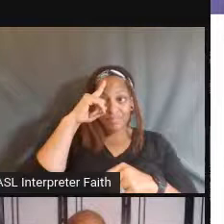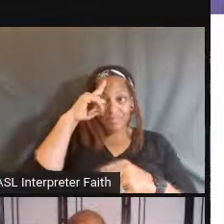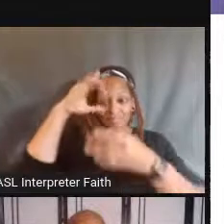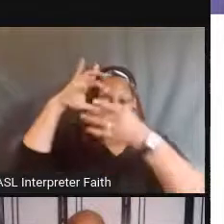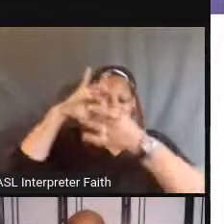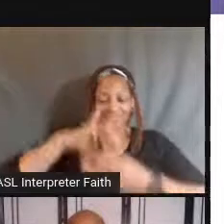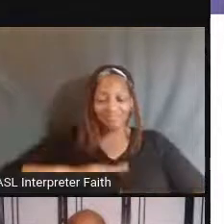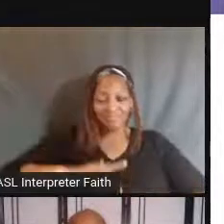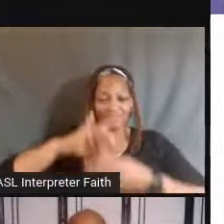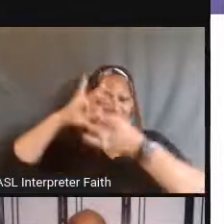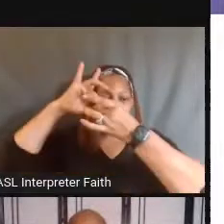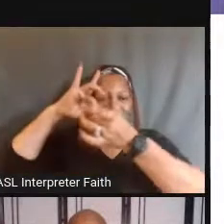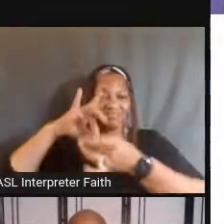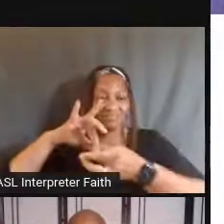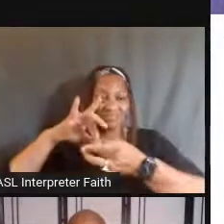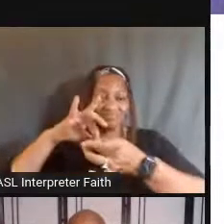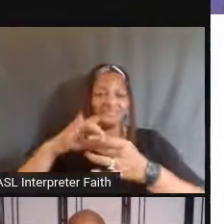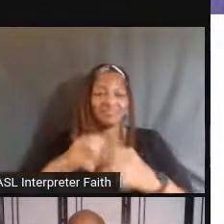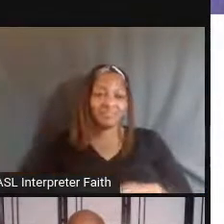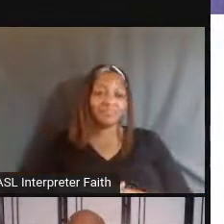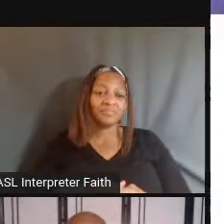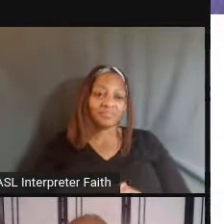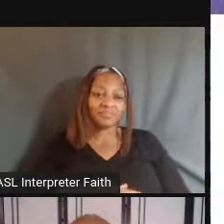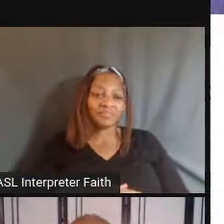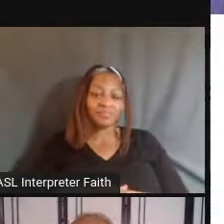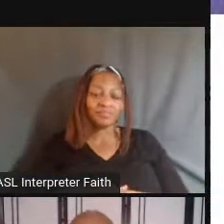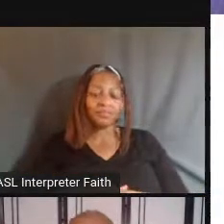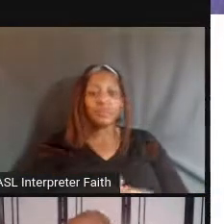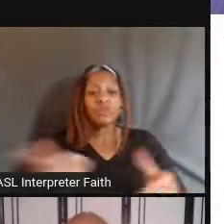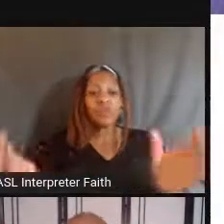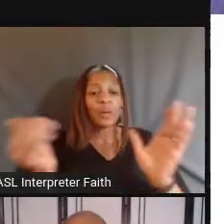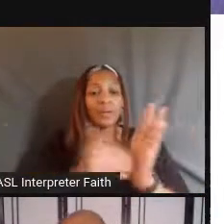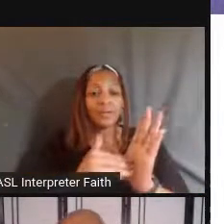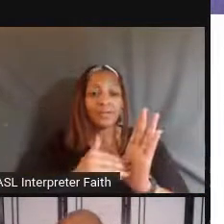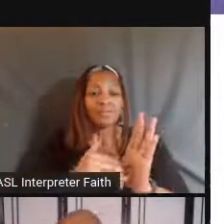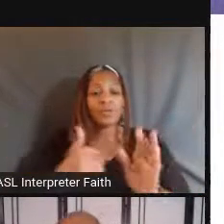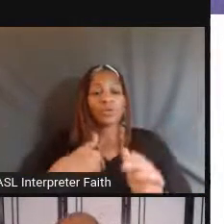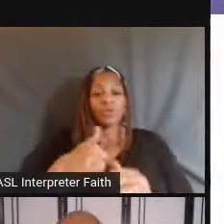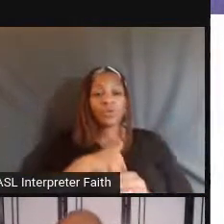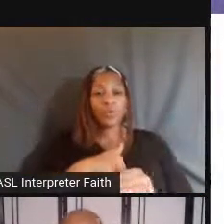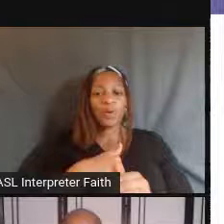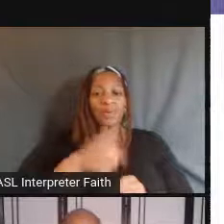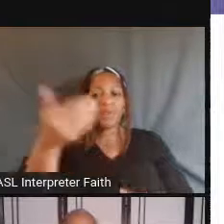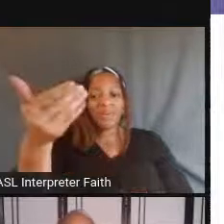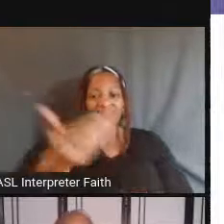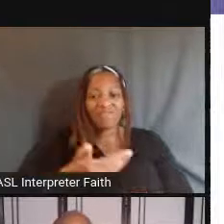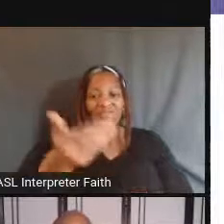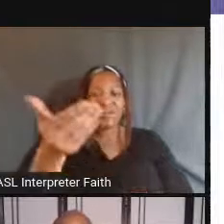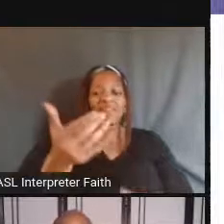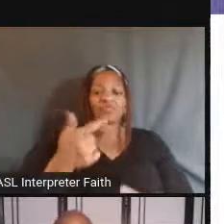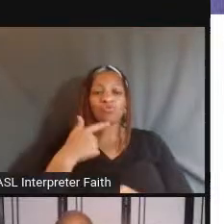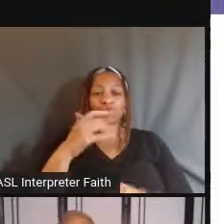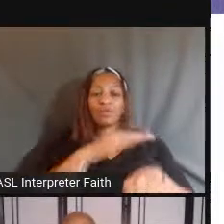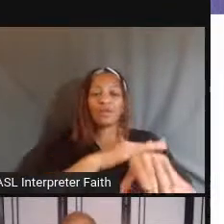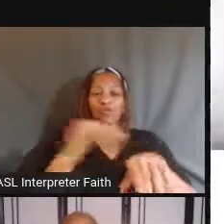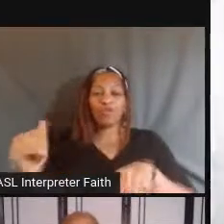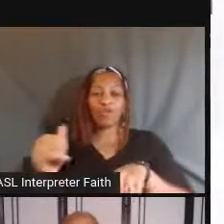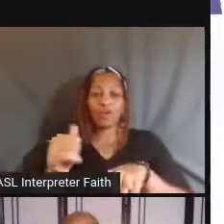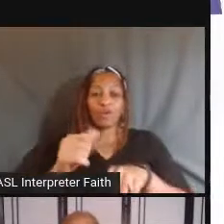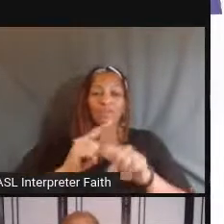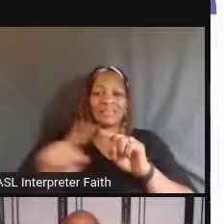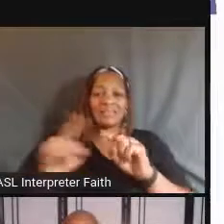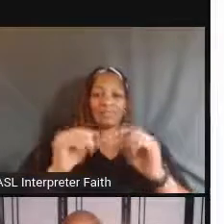It's all one and the same. So once again, we are being invited into a different level